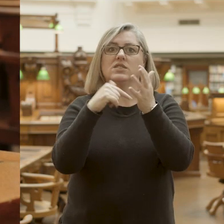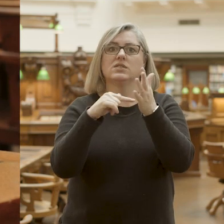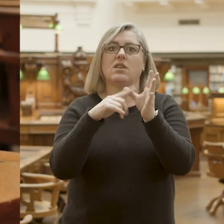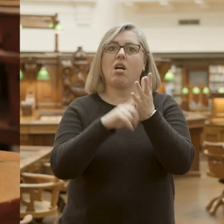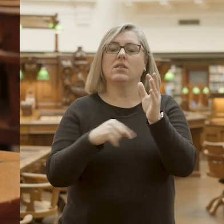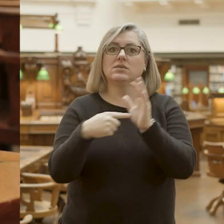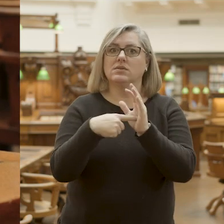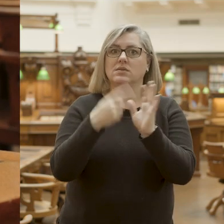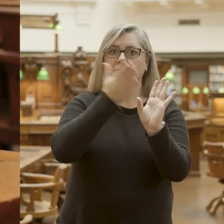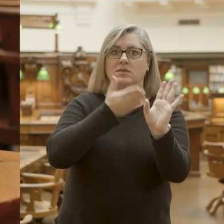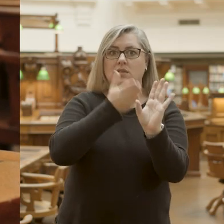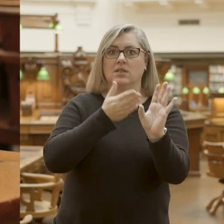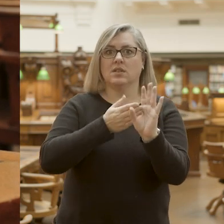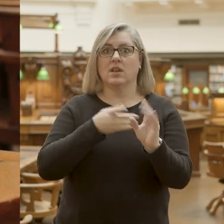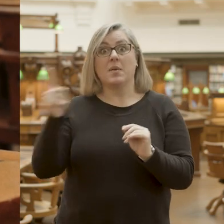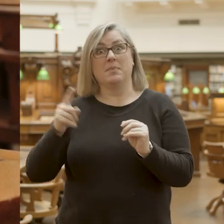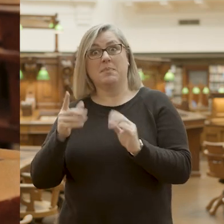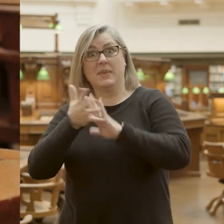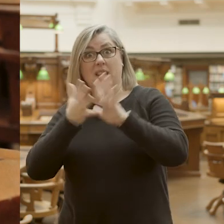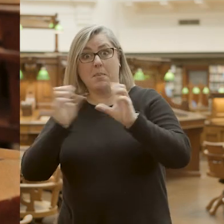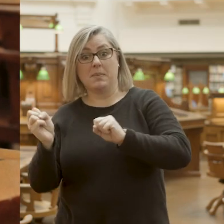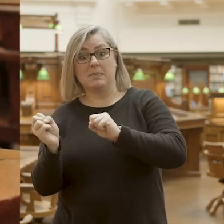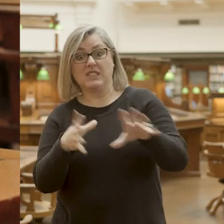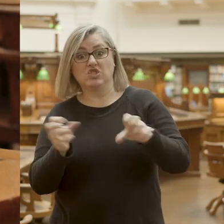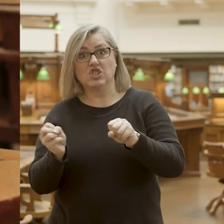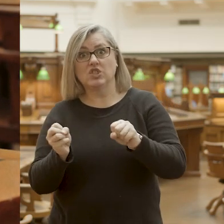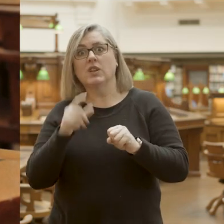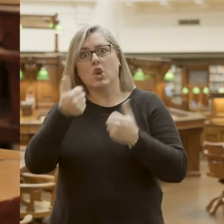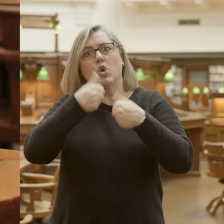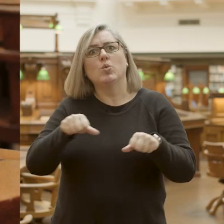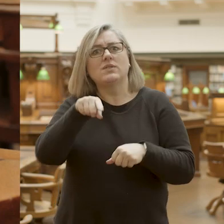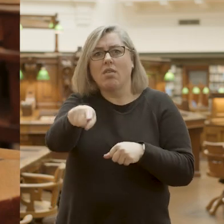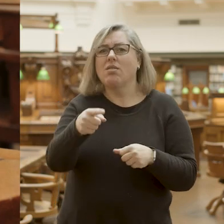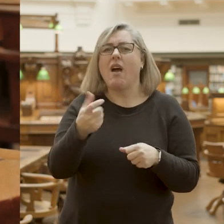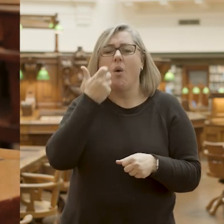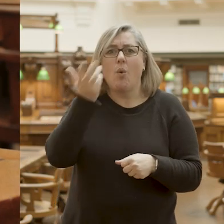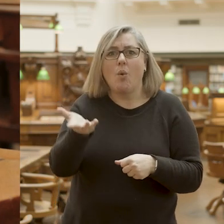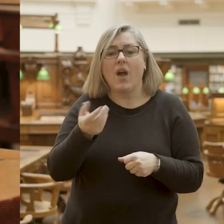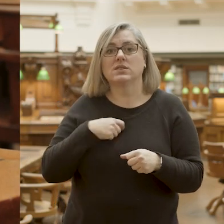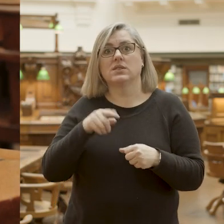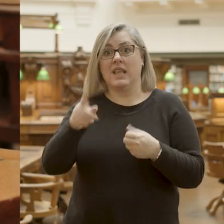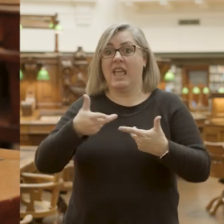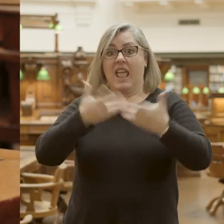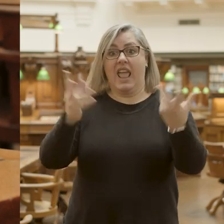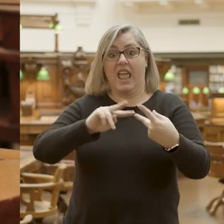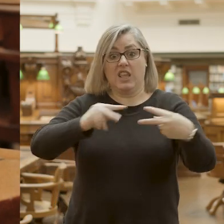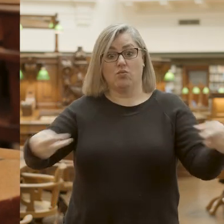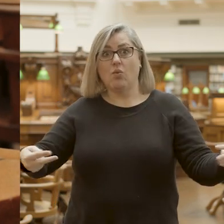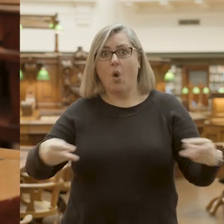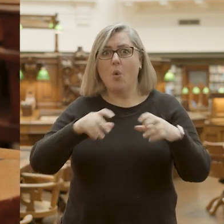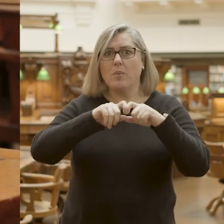it is used all the time by magicians. Pretty much any rope trick you use, that you see, relies on Gestalt